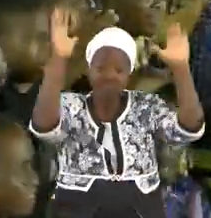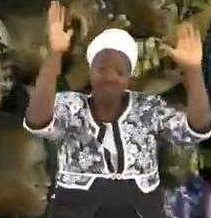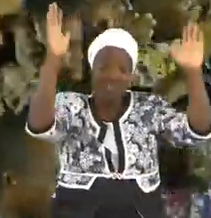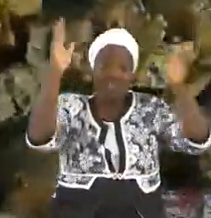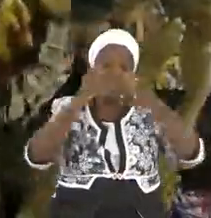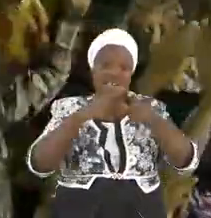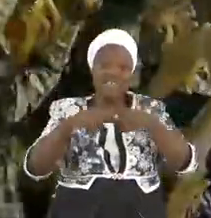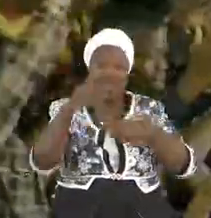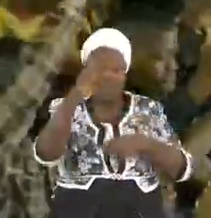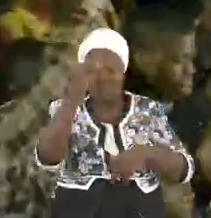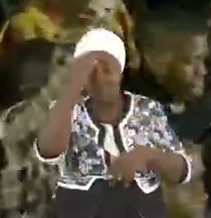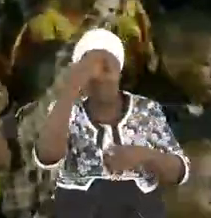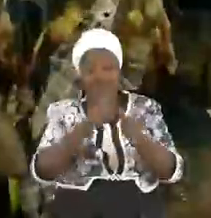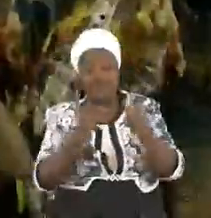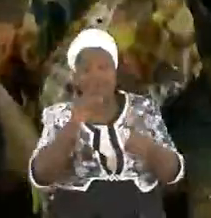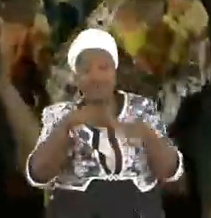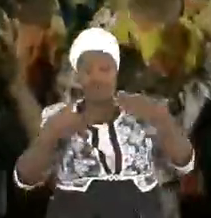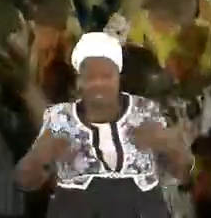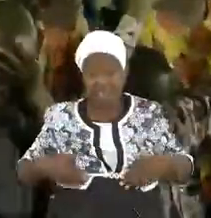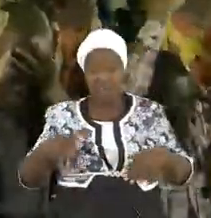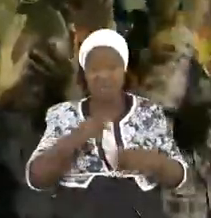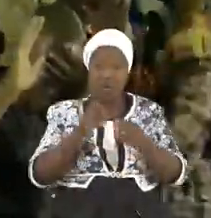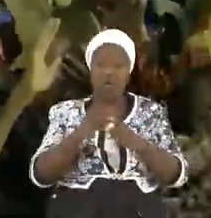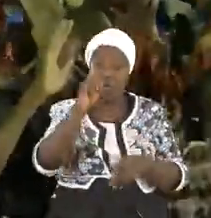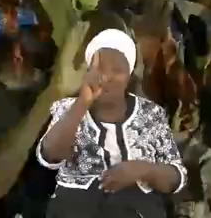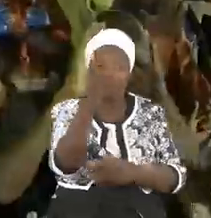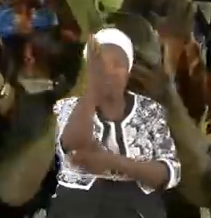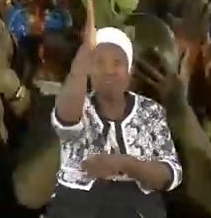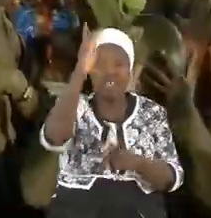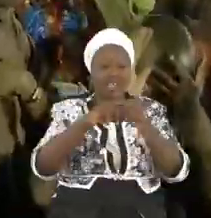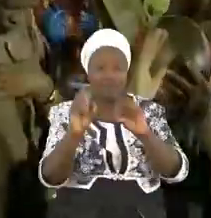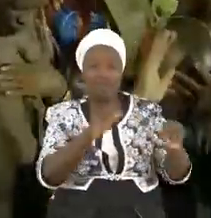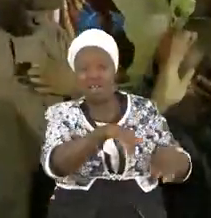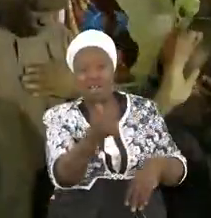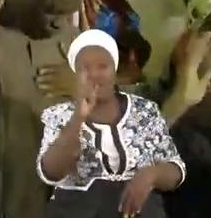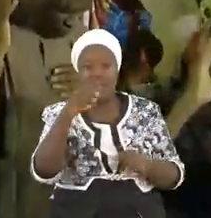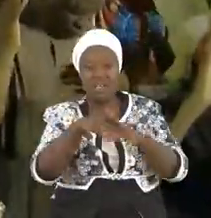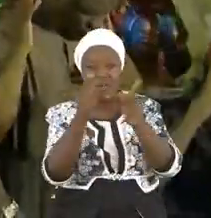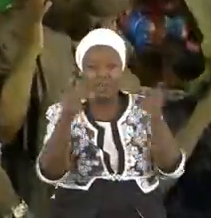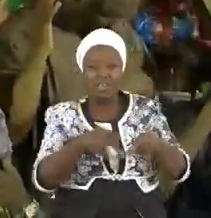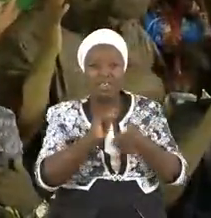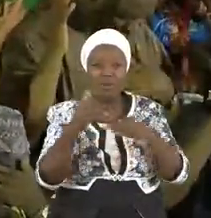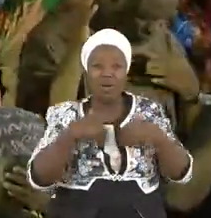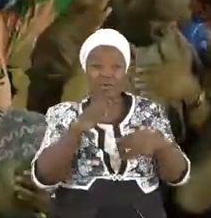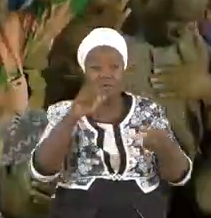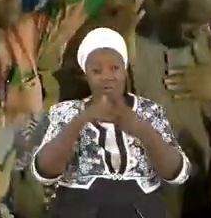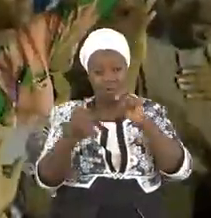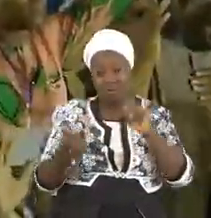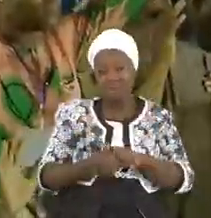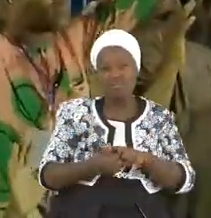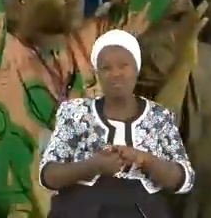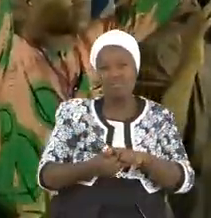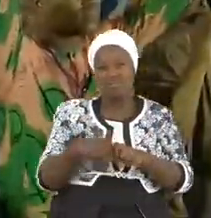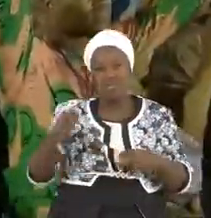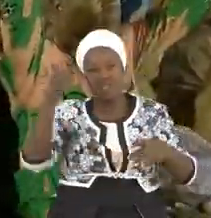other hand in the place where you have the disease, the challenge. The power of